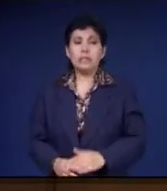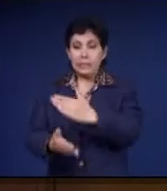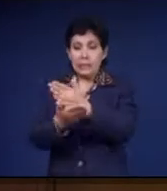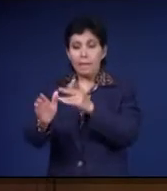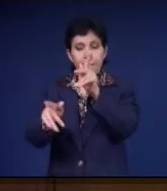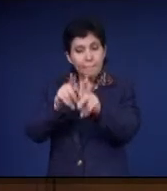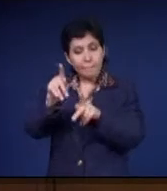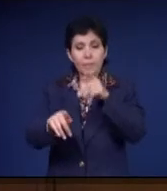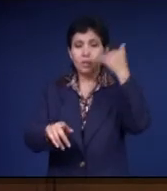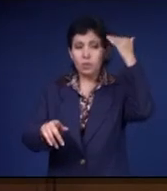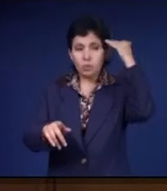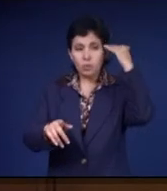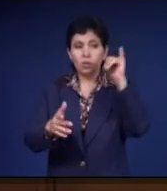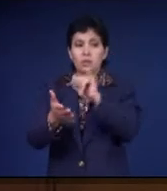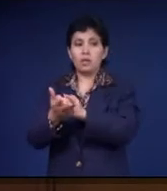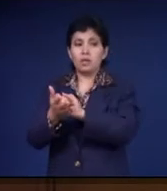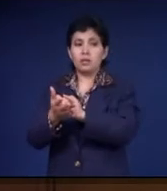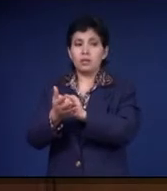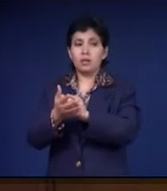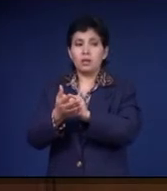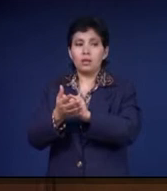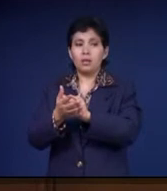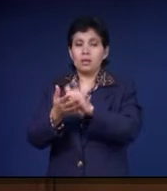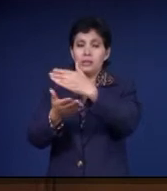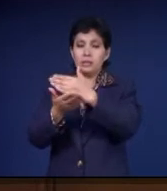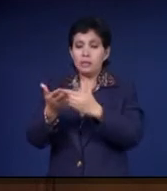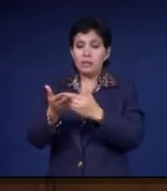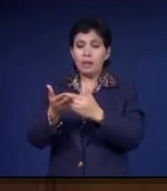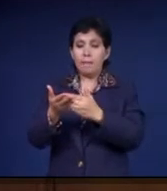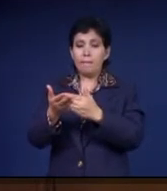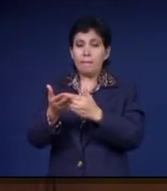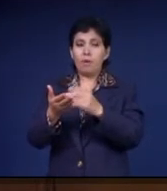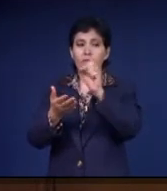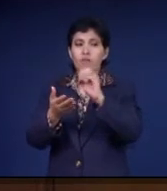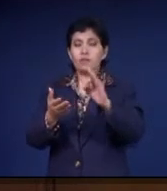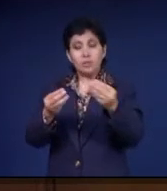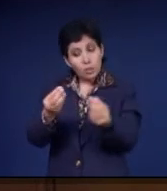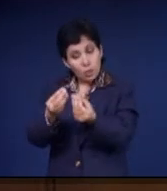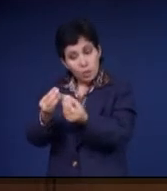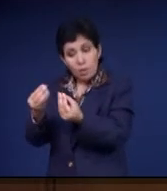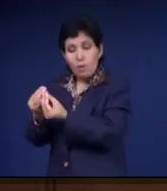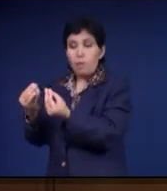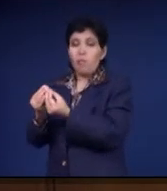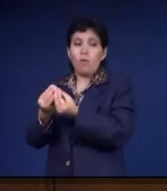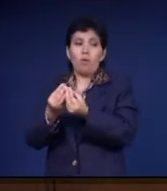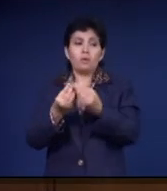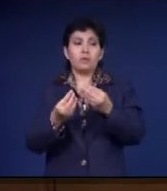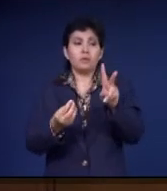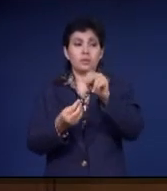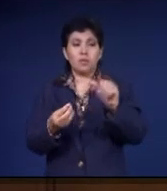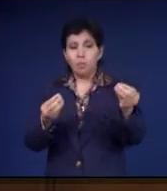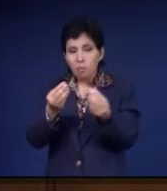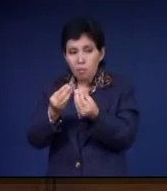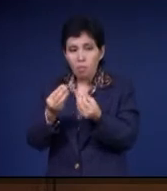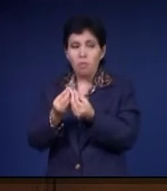Some people argue that 30 participants is sufficient, but of course, the more it's always the merrier, because the